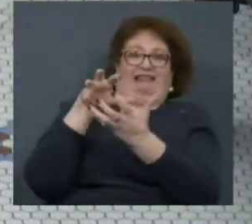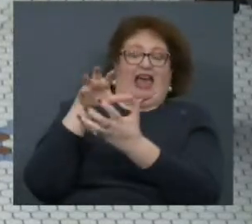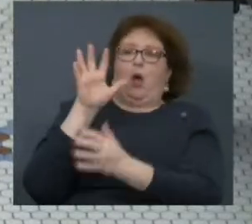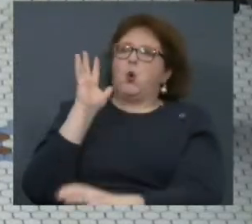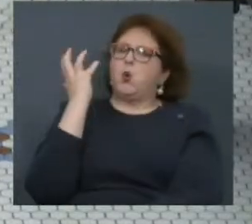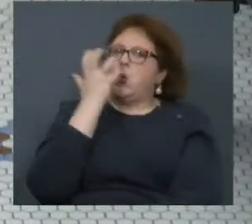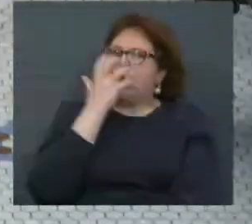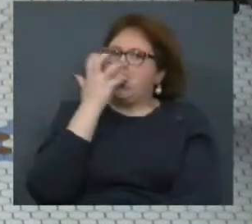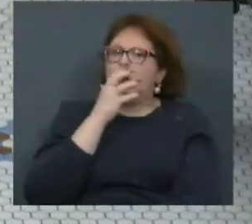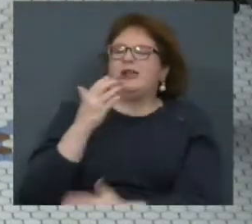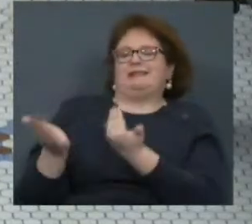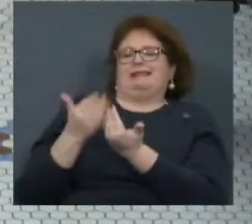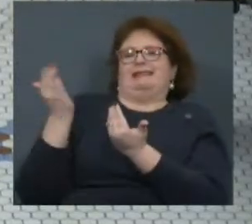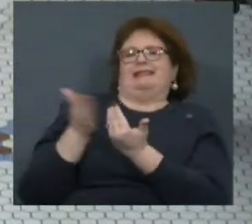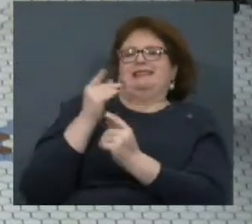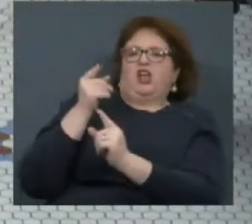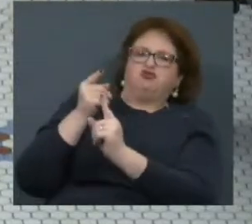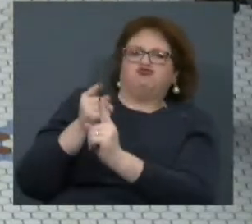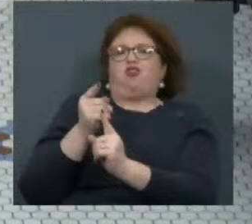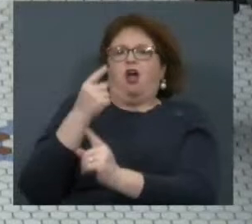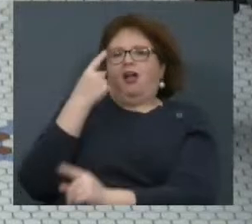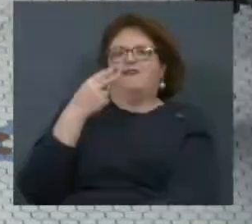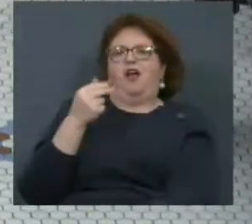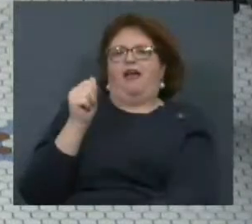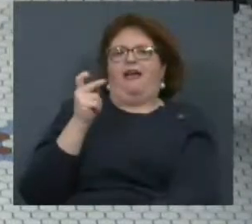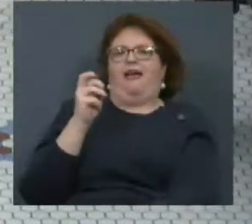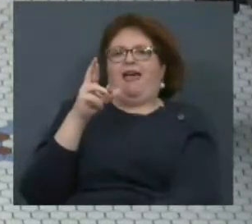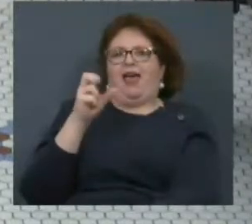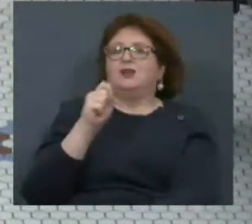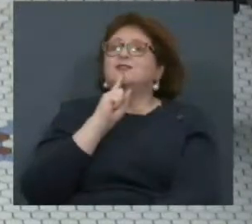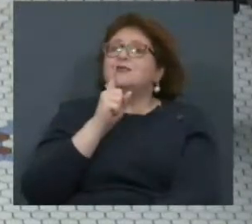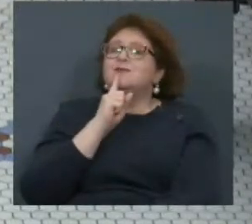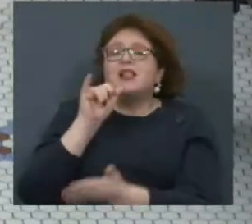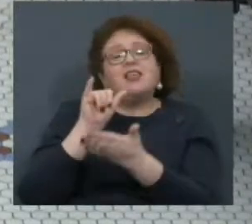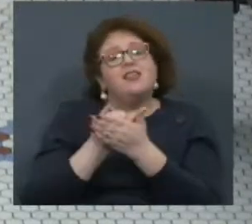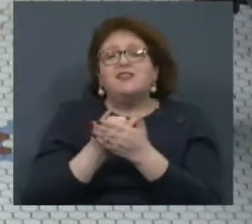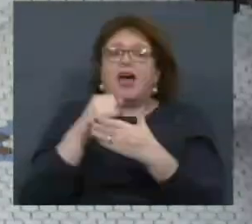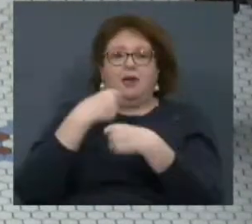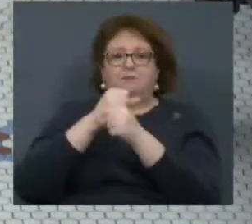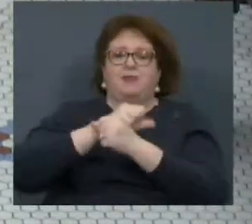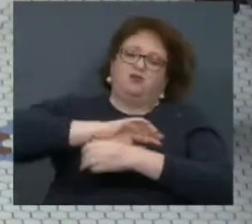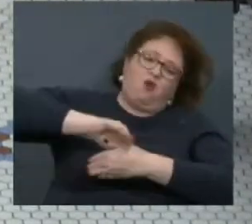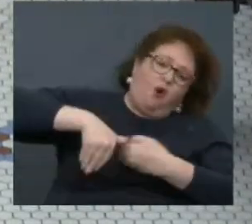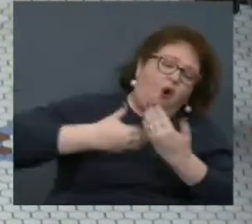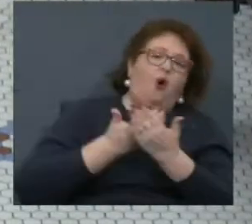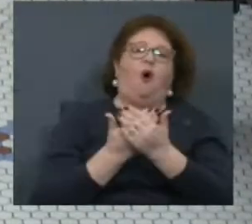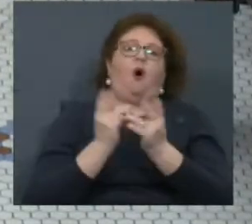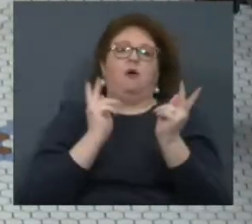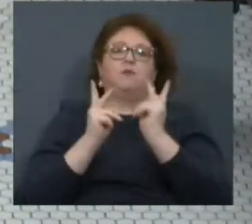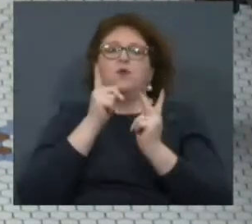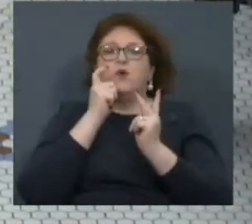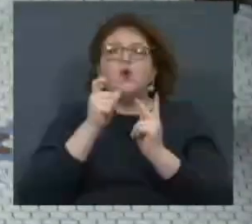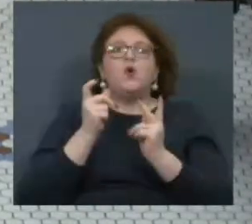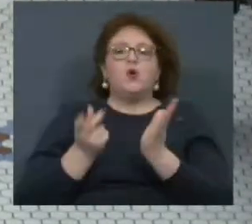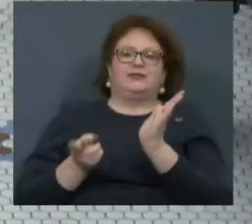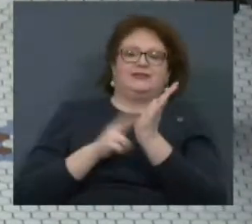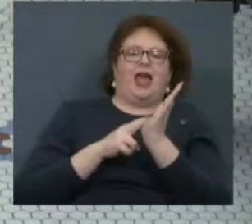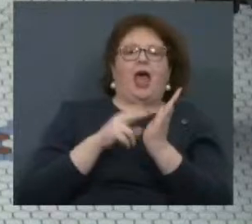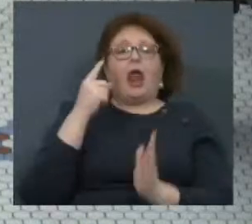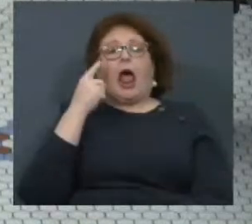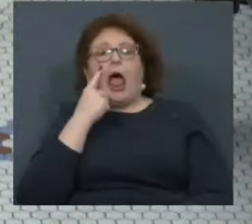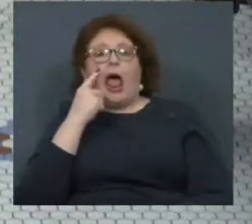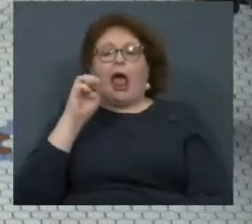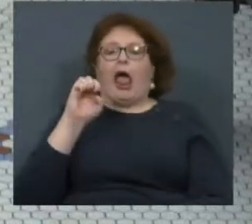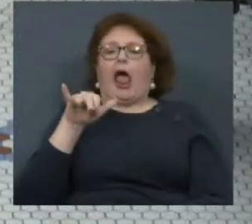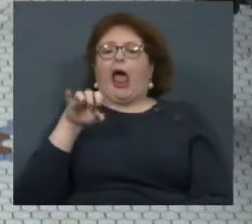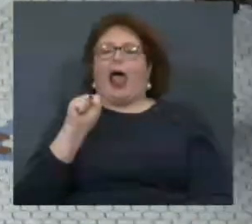for hackers to access, which opens up all of the citizens in Little Rock who have signed on to Eyes on the Rock or choose to